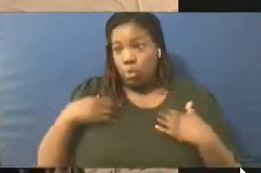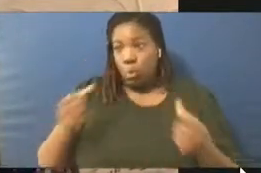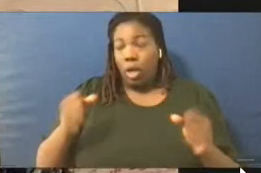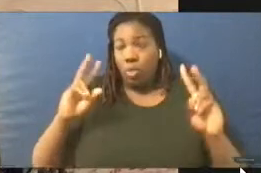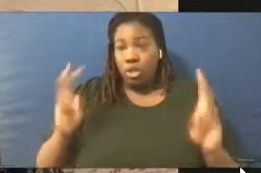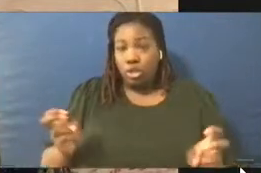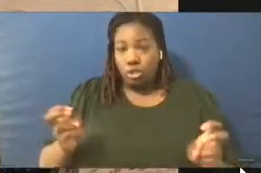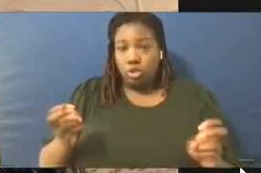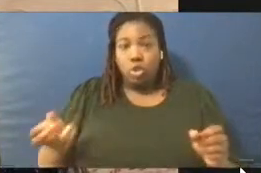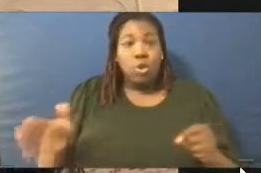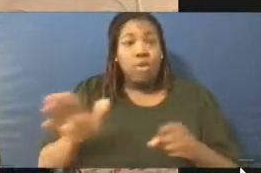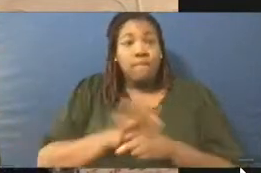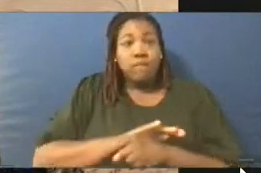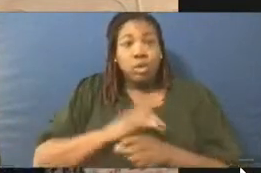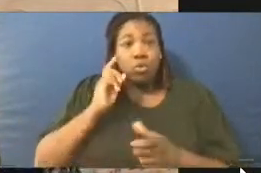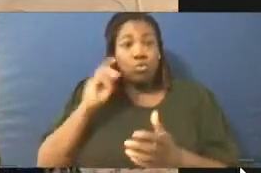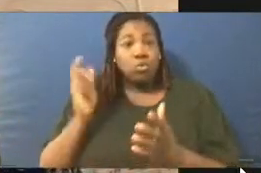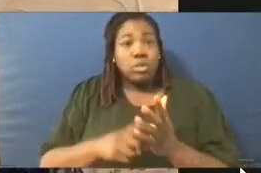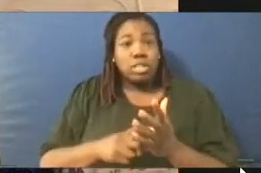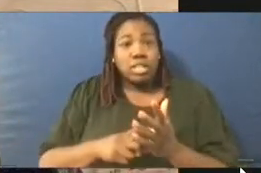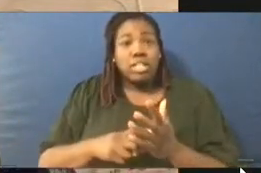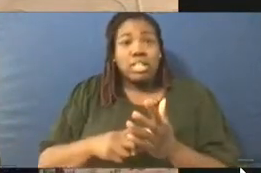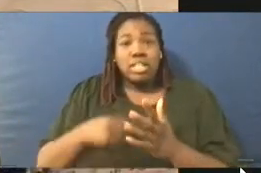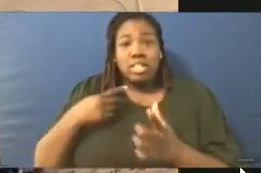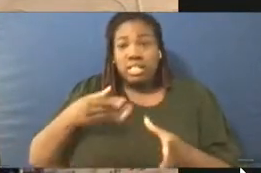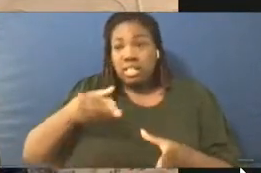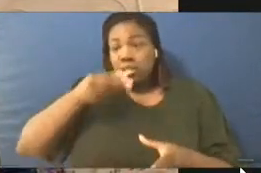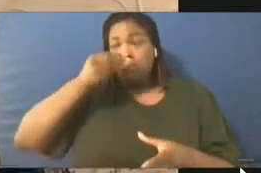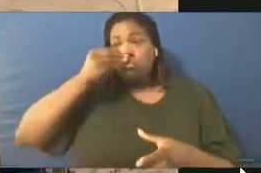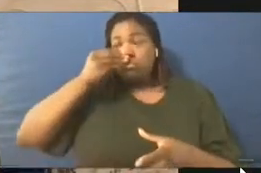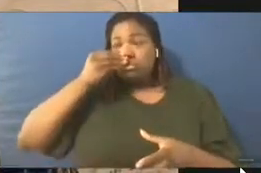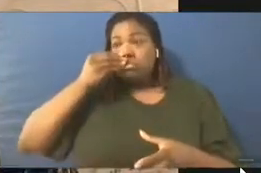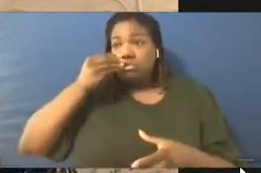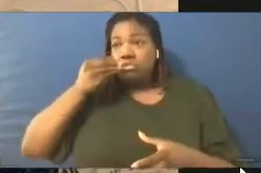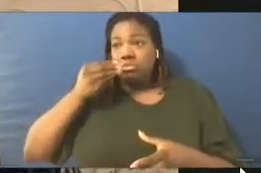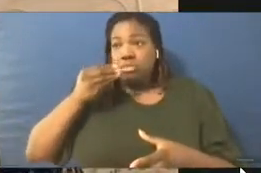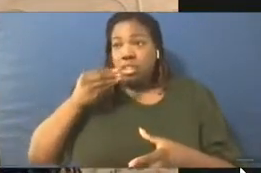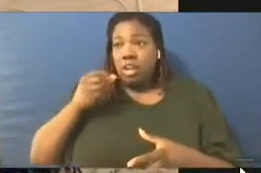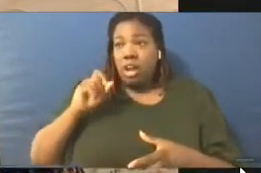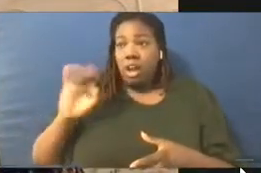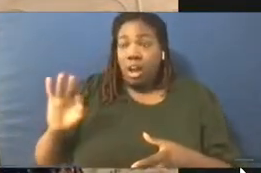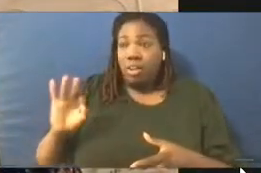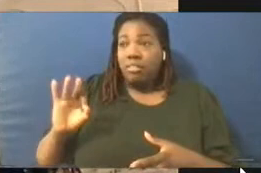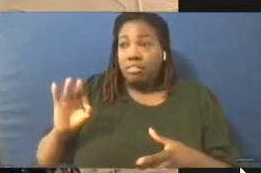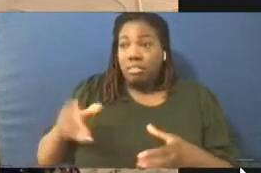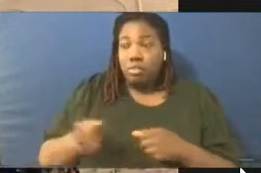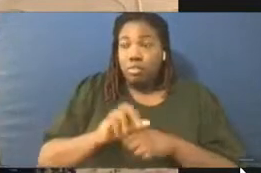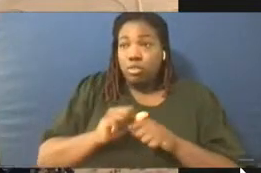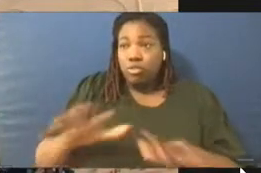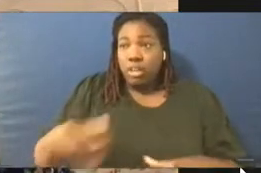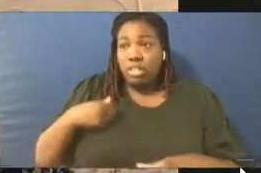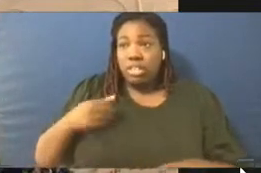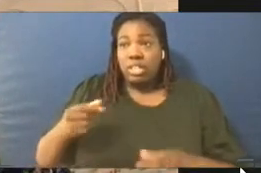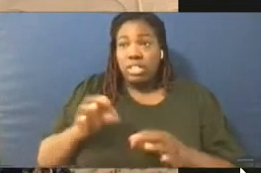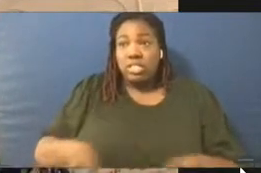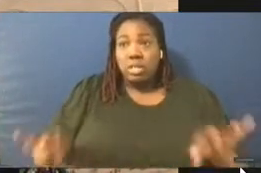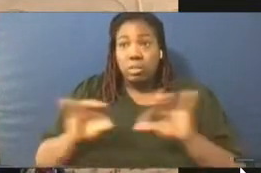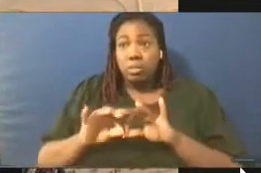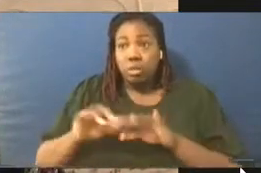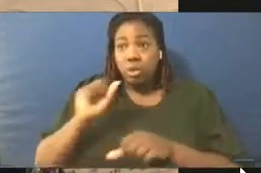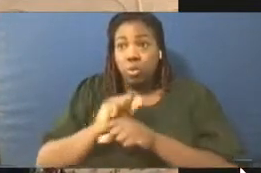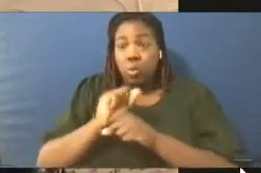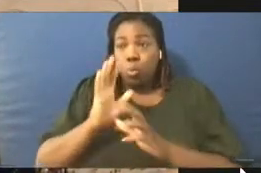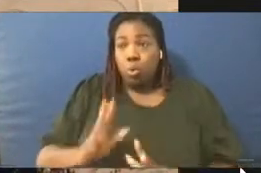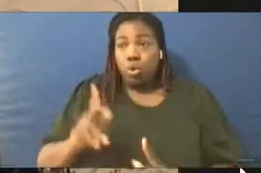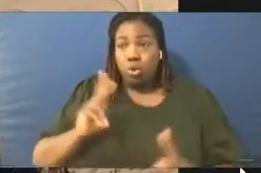Fully recognizing that the airborne transmission of COVID is an equity issue because essential workers are disproportionately people